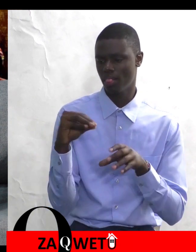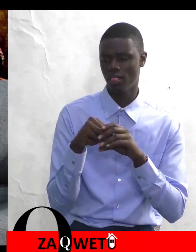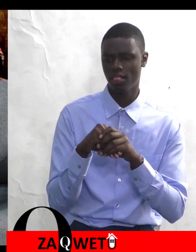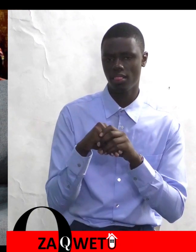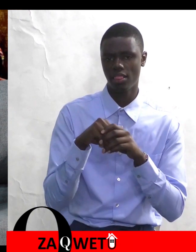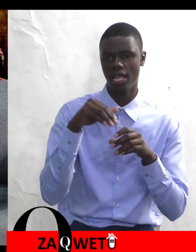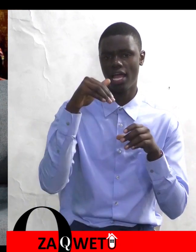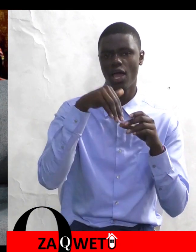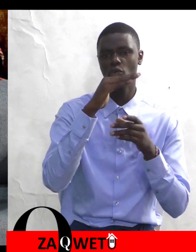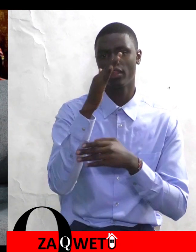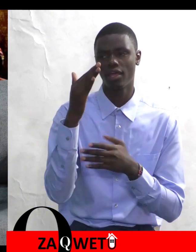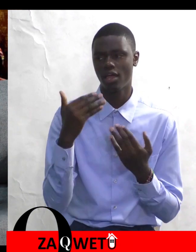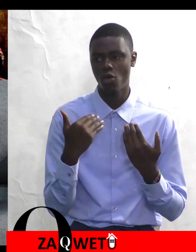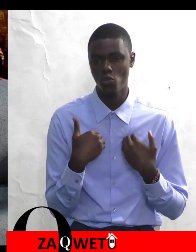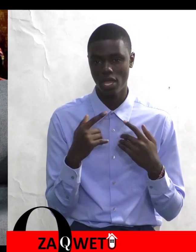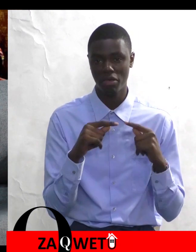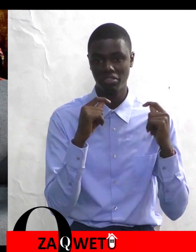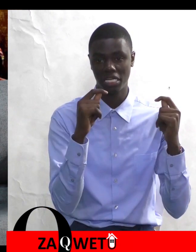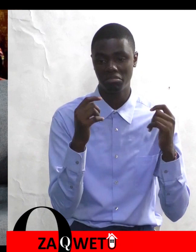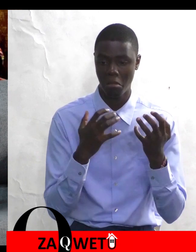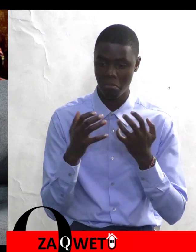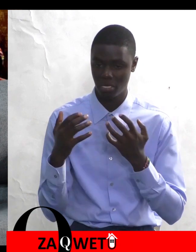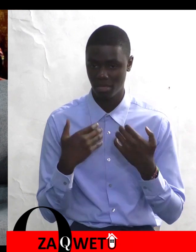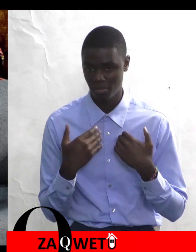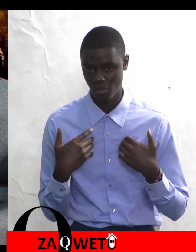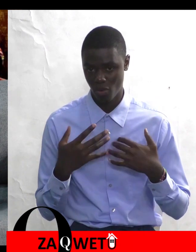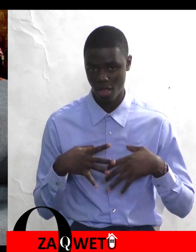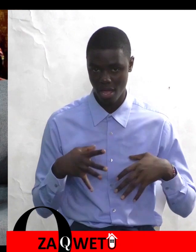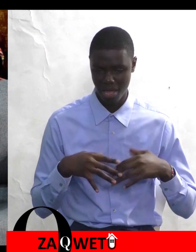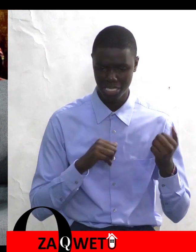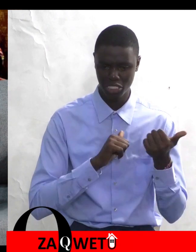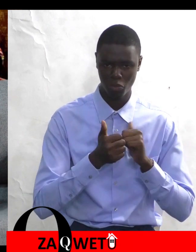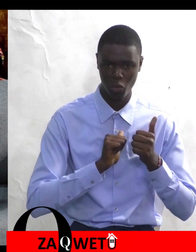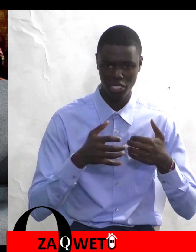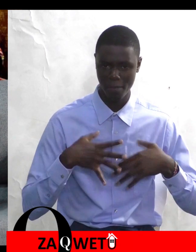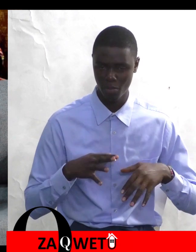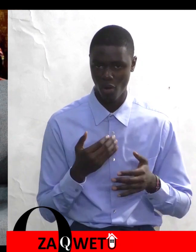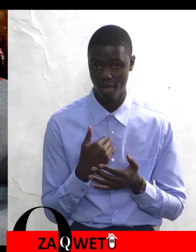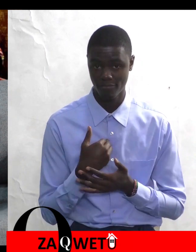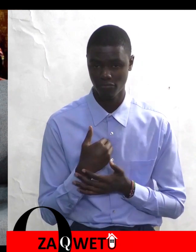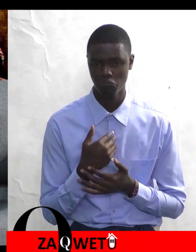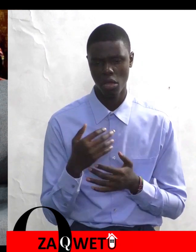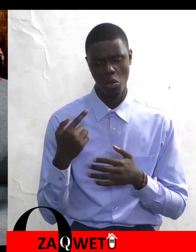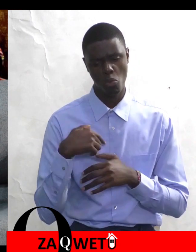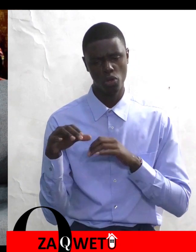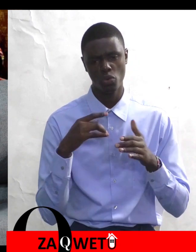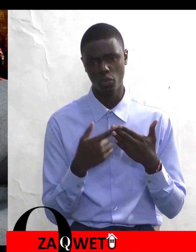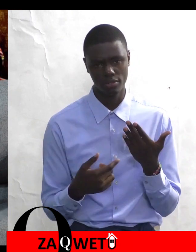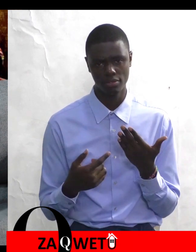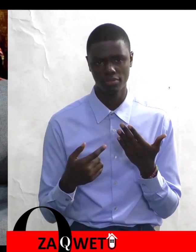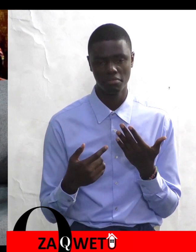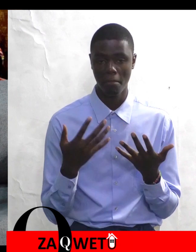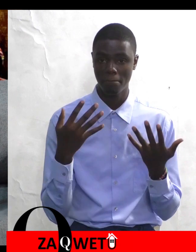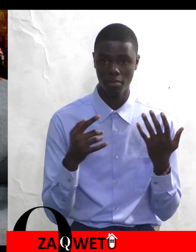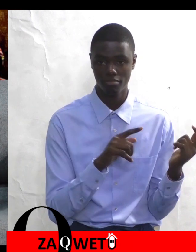get inclusivity out there, mm-hmm. and we have talents, you have business people, we have sports people amongst us.